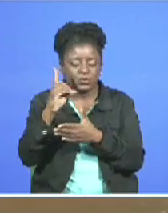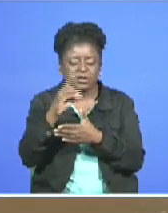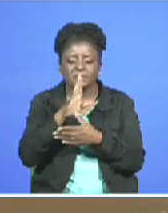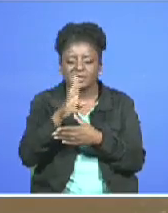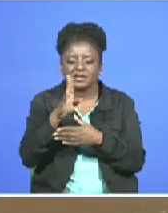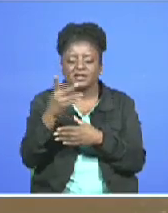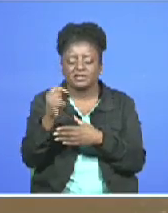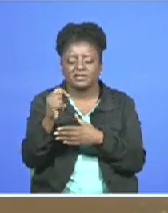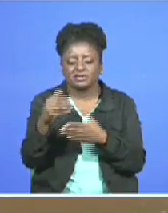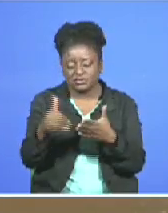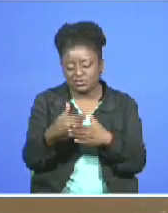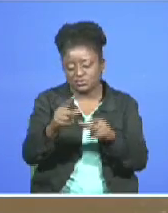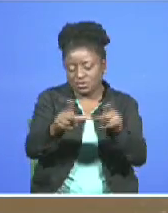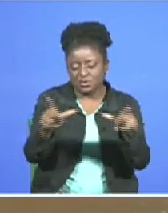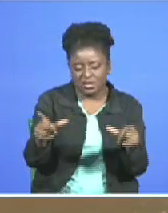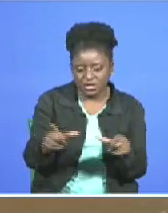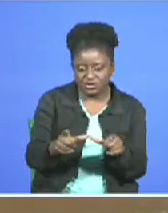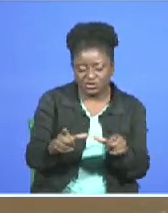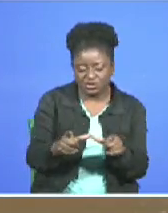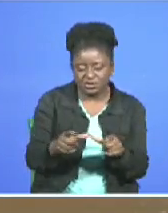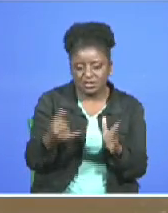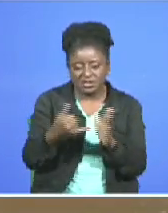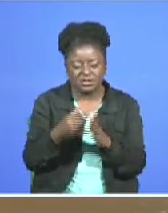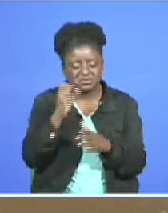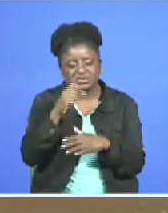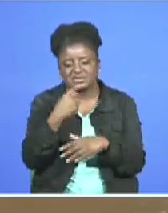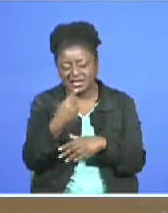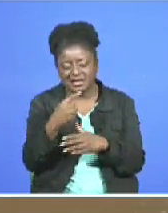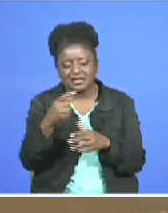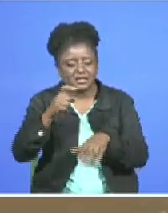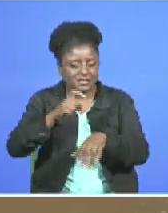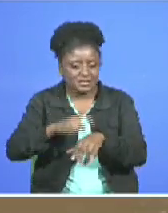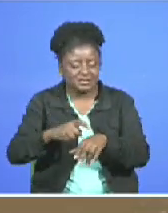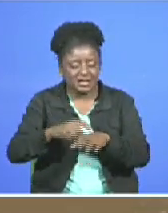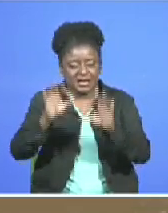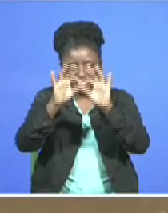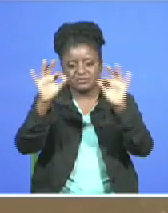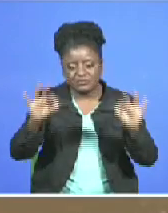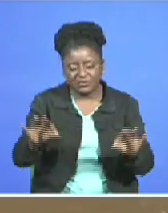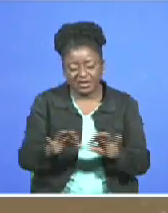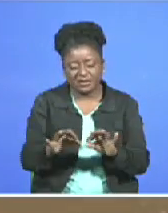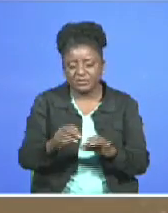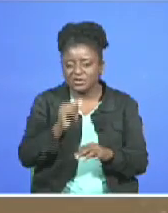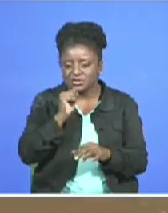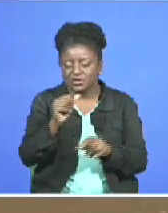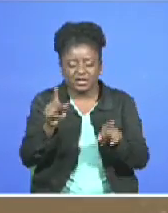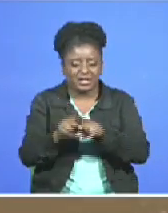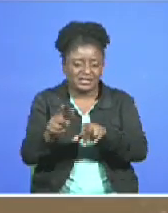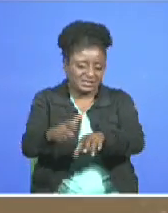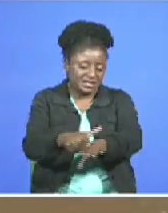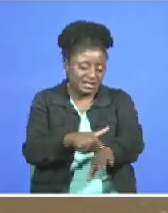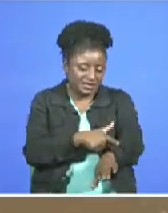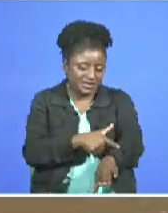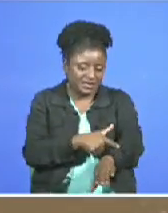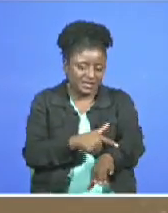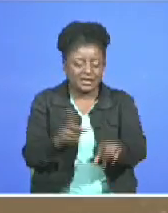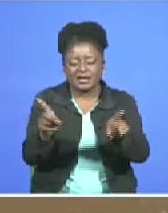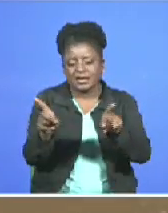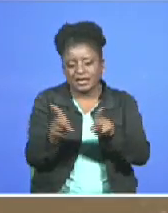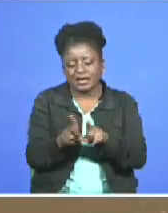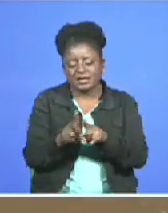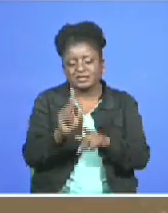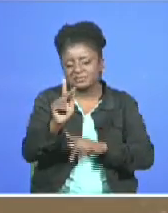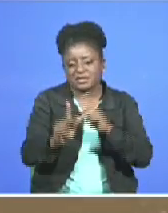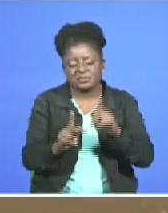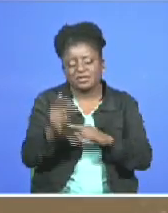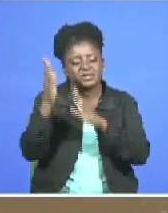It was said that the time frame would not be as lengthy as